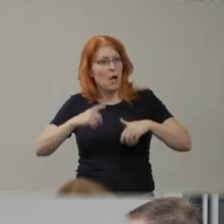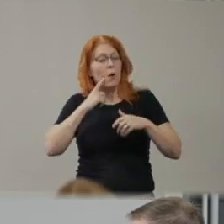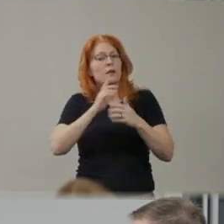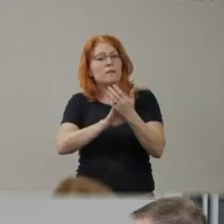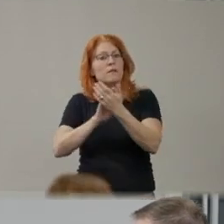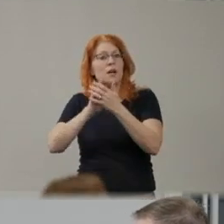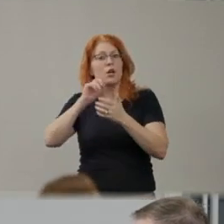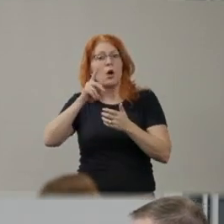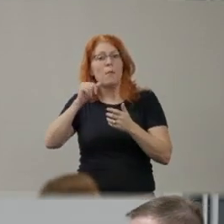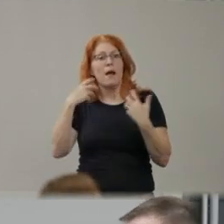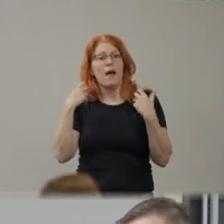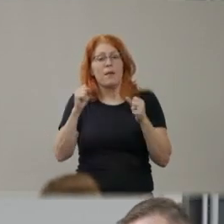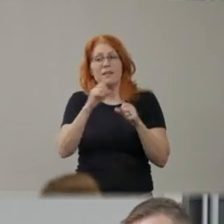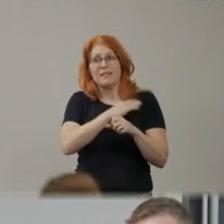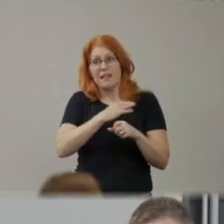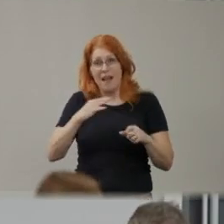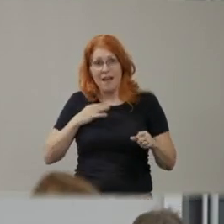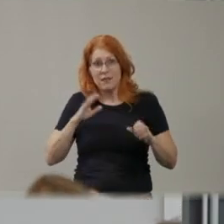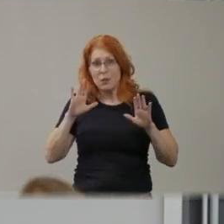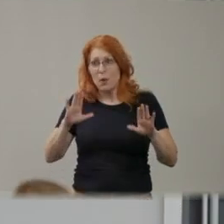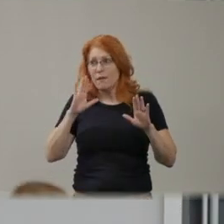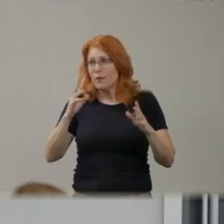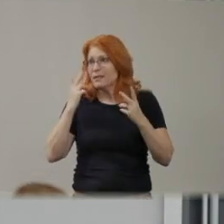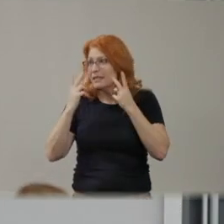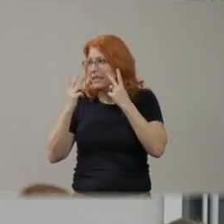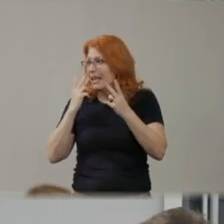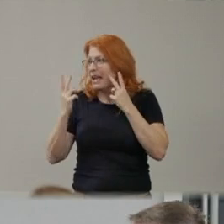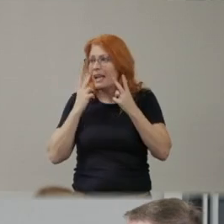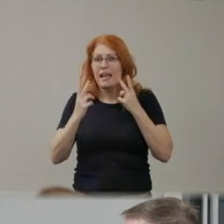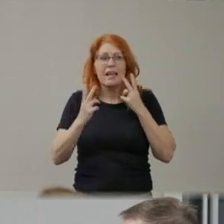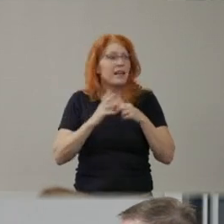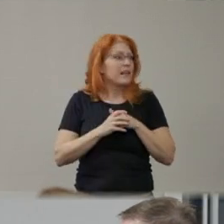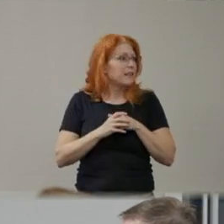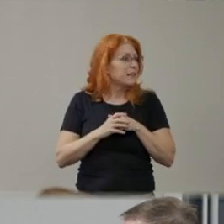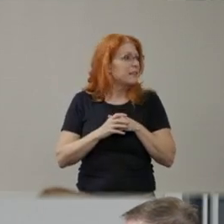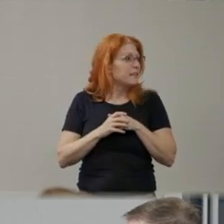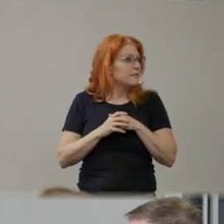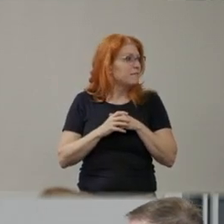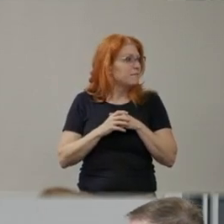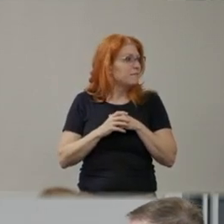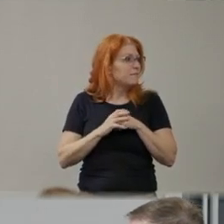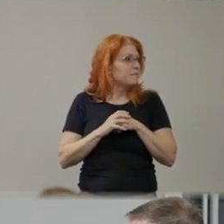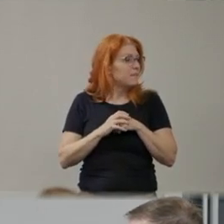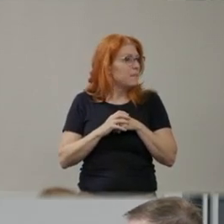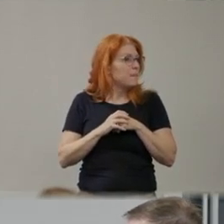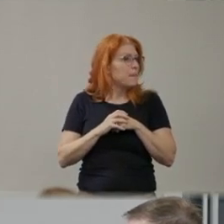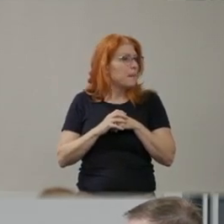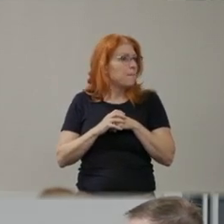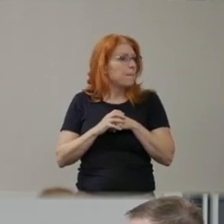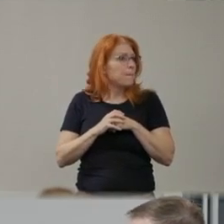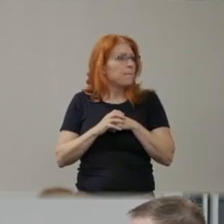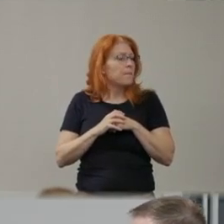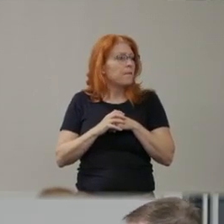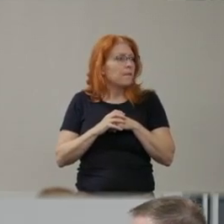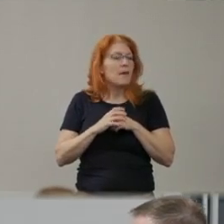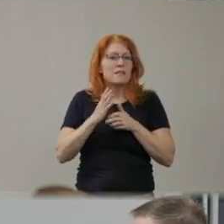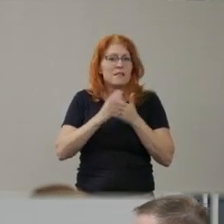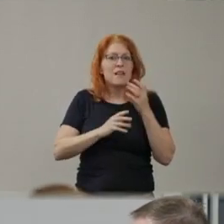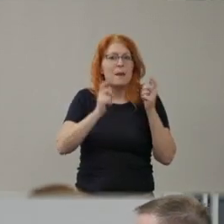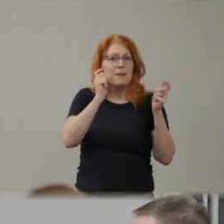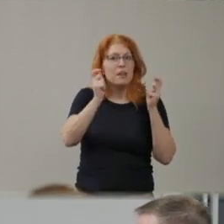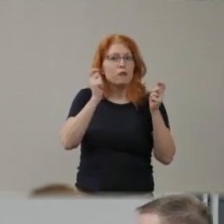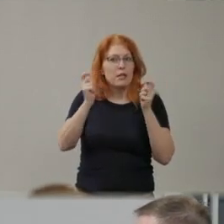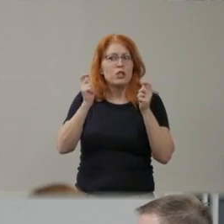Copa Health staff. It's wonderful to see everybody out. We certainly have had some iterations within